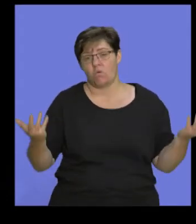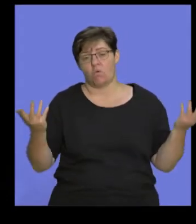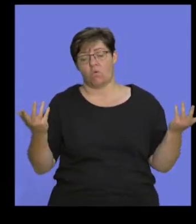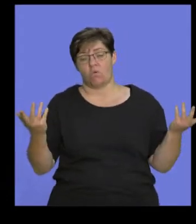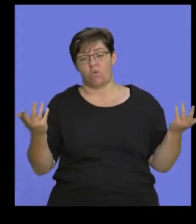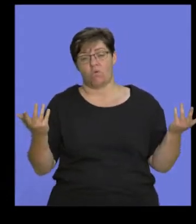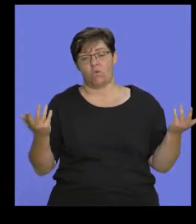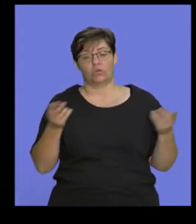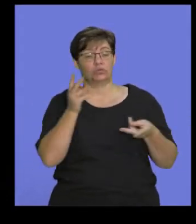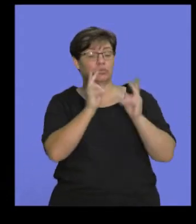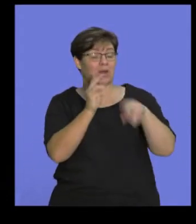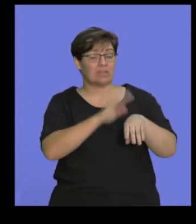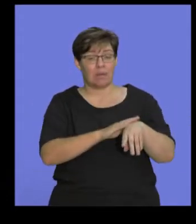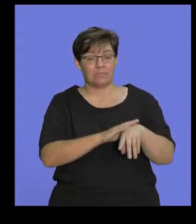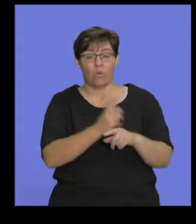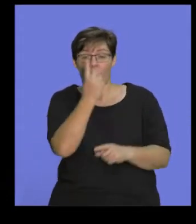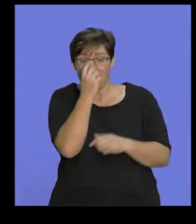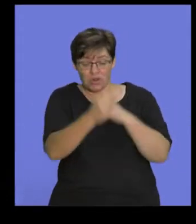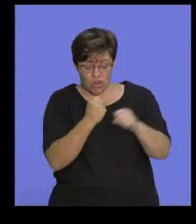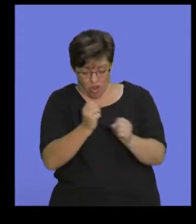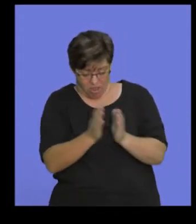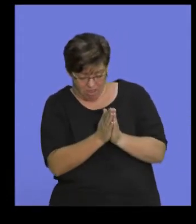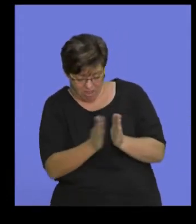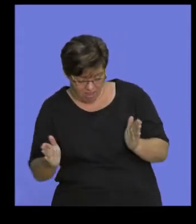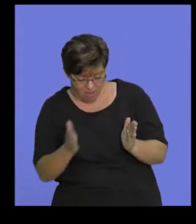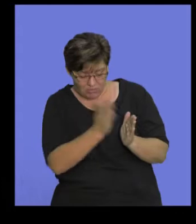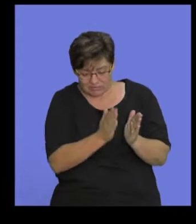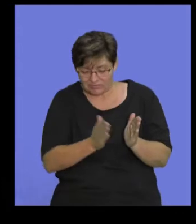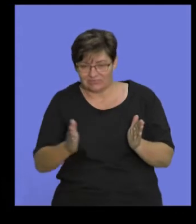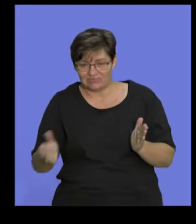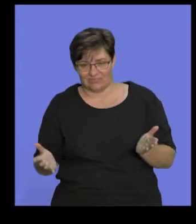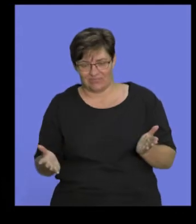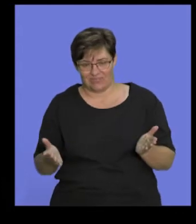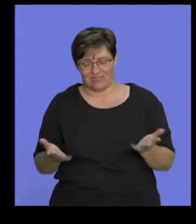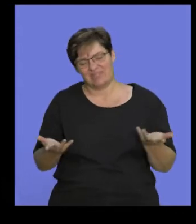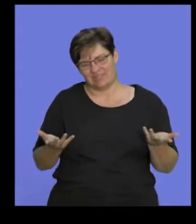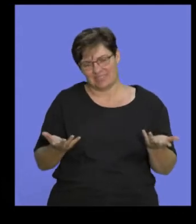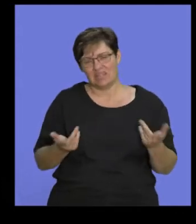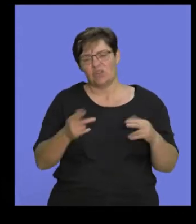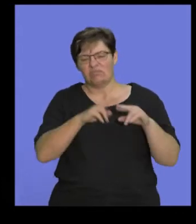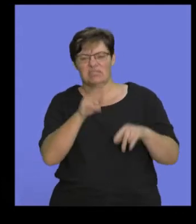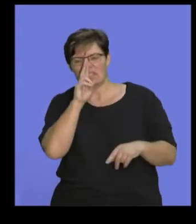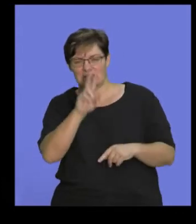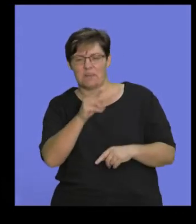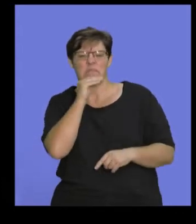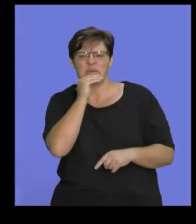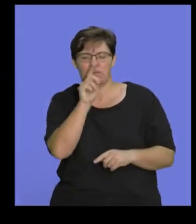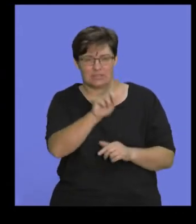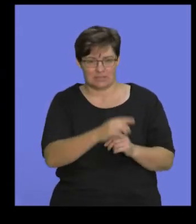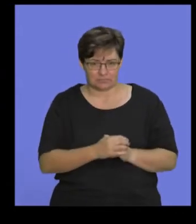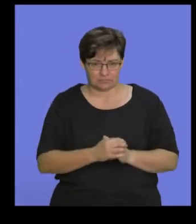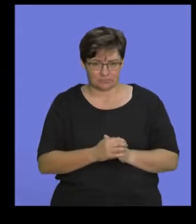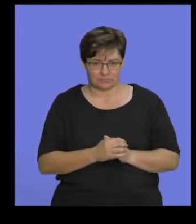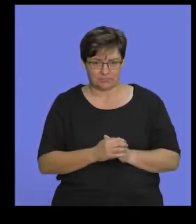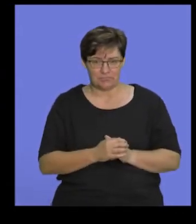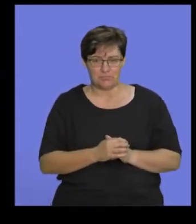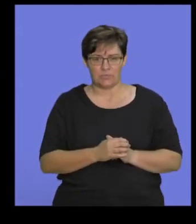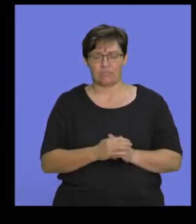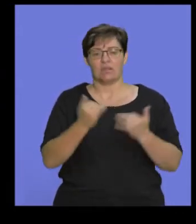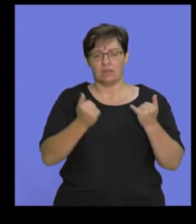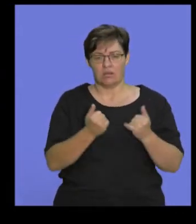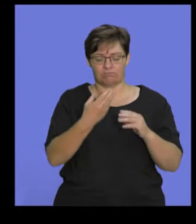get interest 12 times, or even 365 times. But let's actually see what does that mean. Now we have